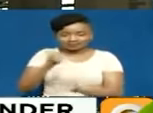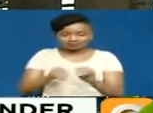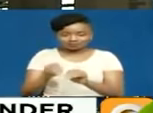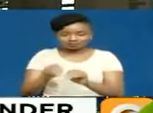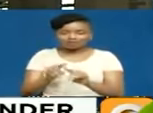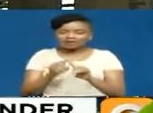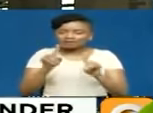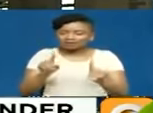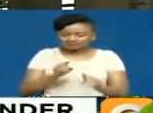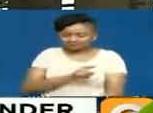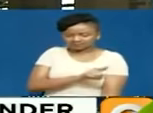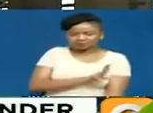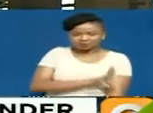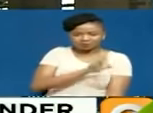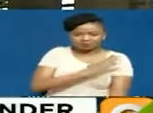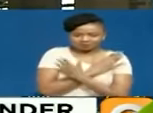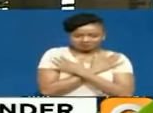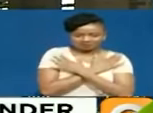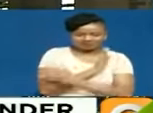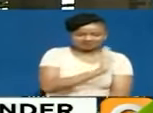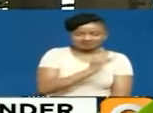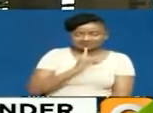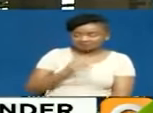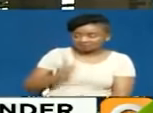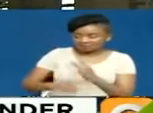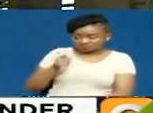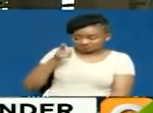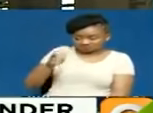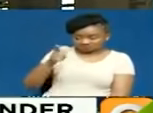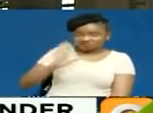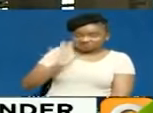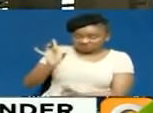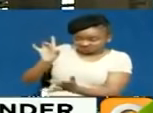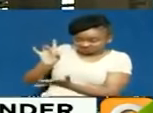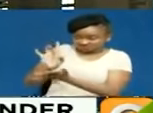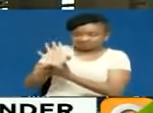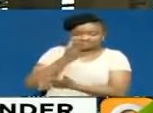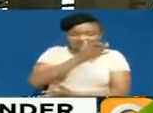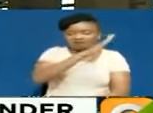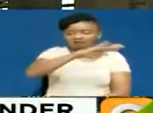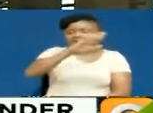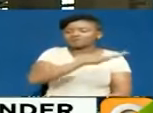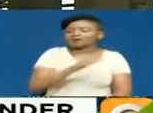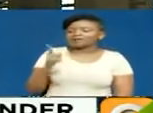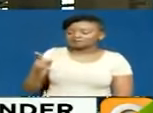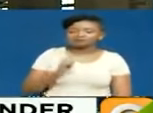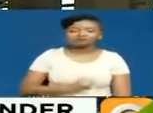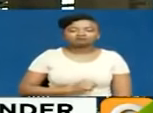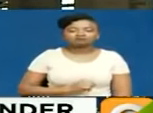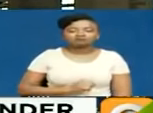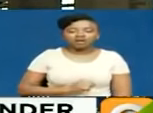But as Stephen Letoo reports, President Kenyatta's allies are now threatening to revive an impeachment push to have Ruto out of the